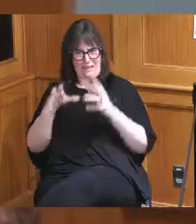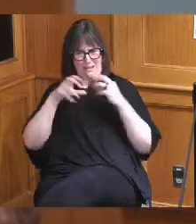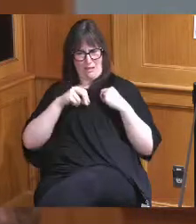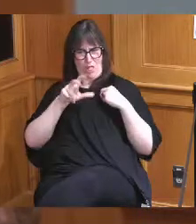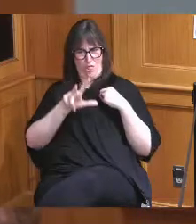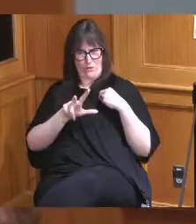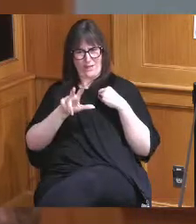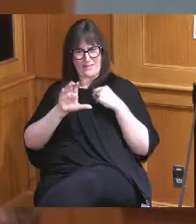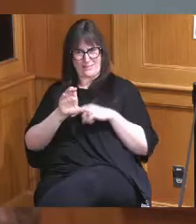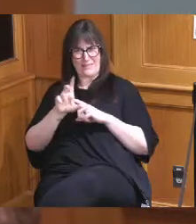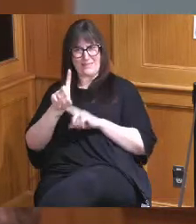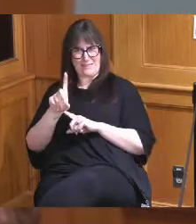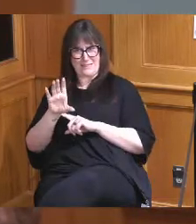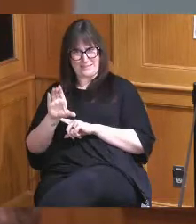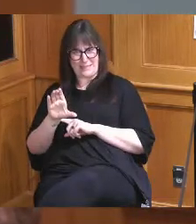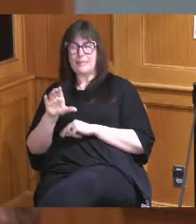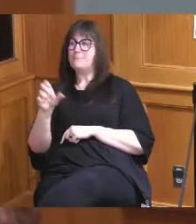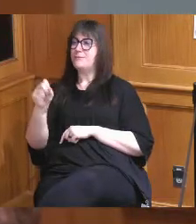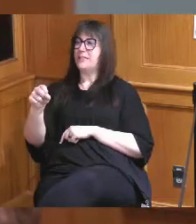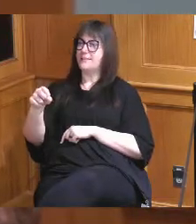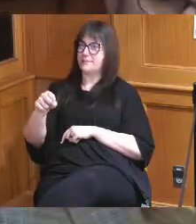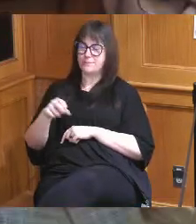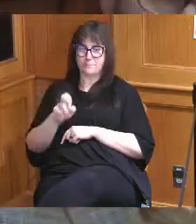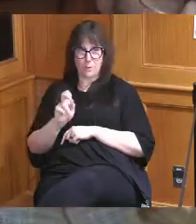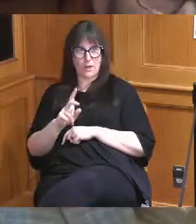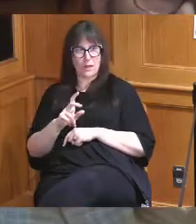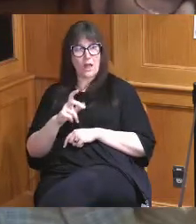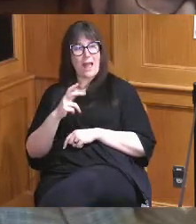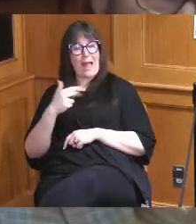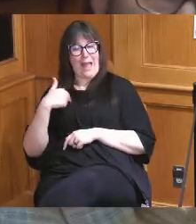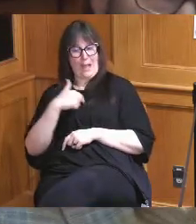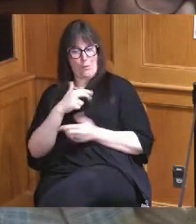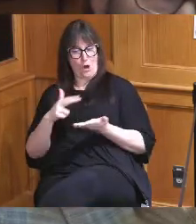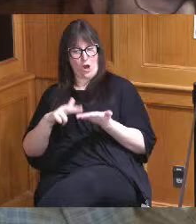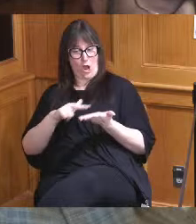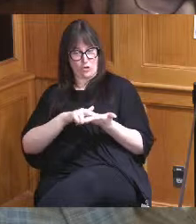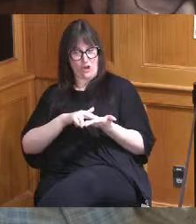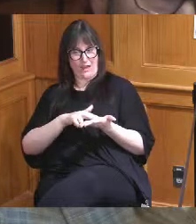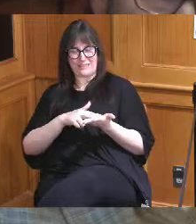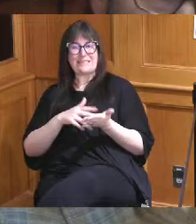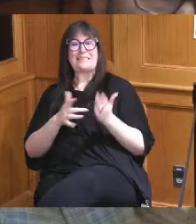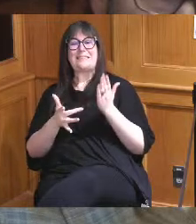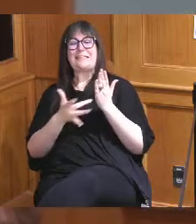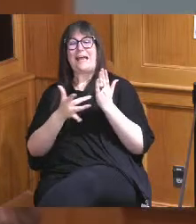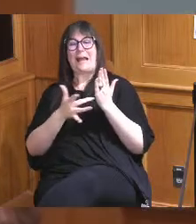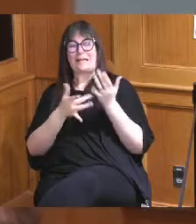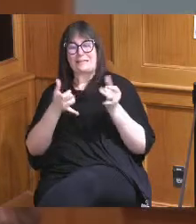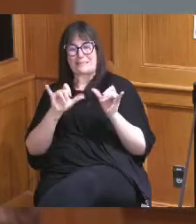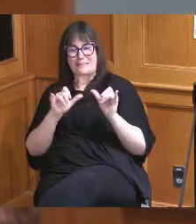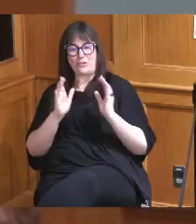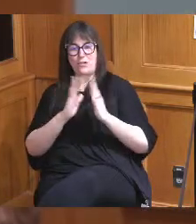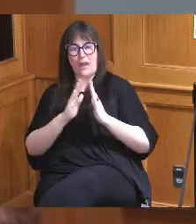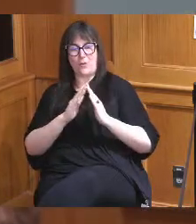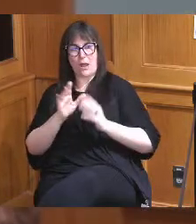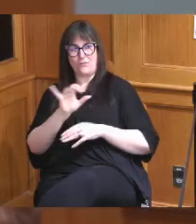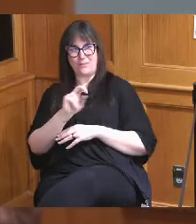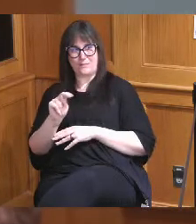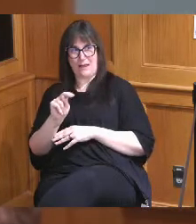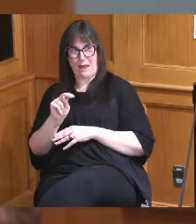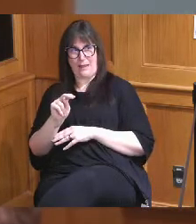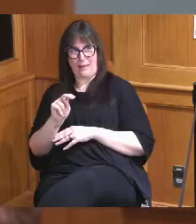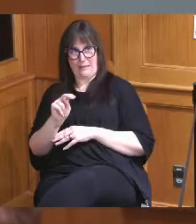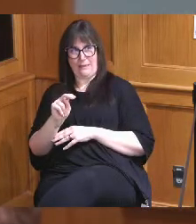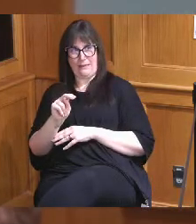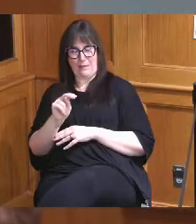3CDC? Yes. Okay. Our contract is technically still with Downtown Cincinnati. That's been